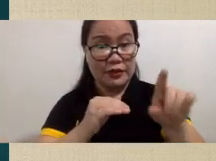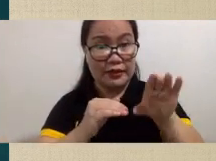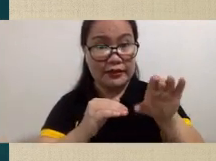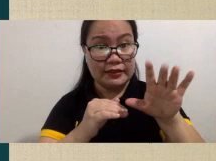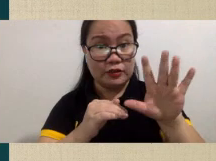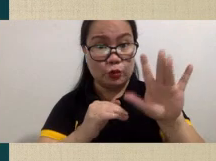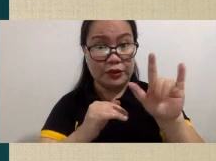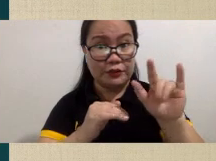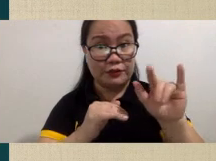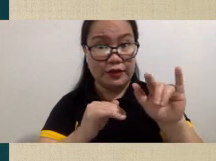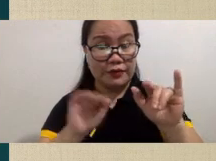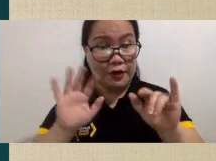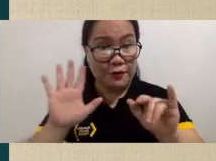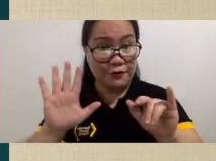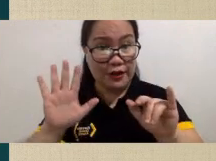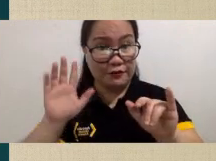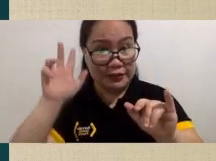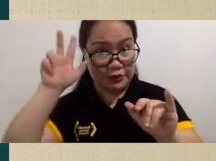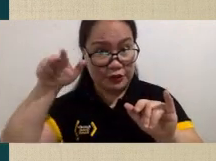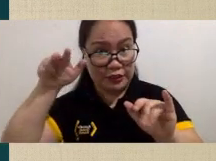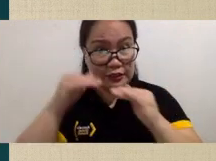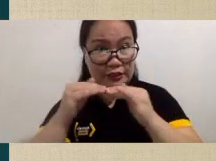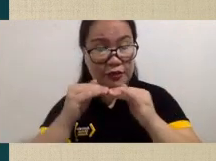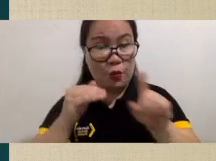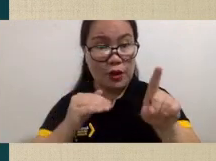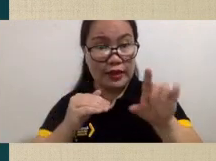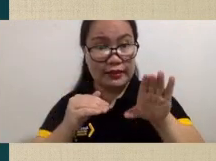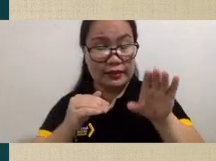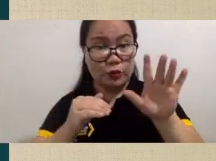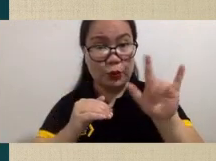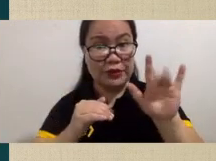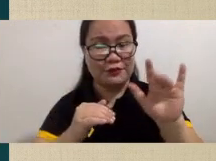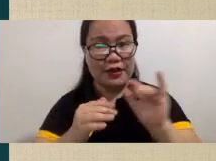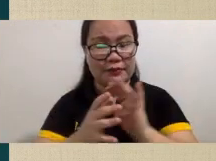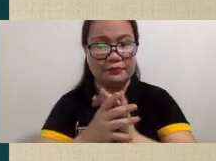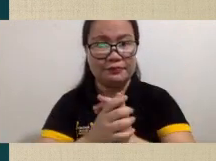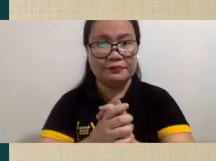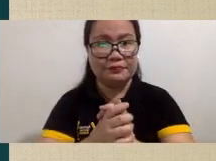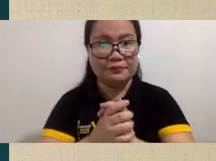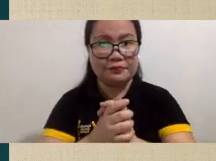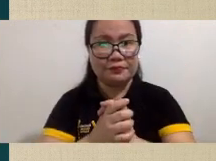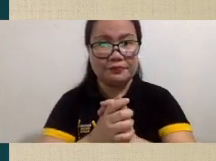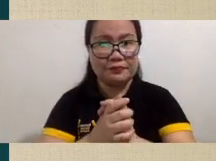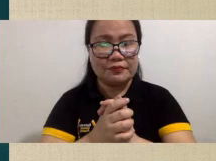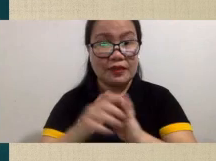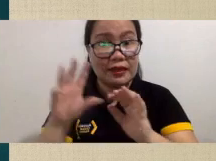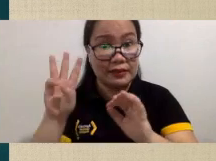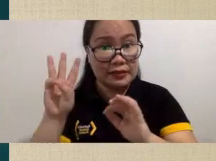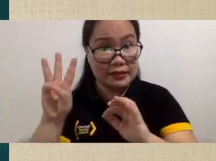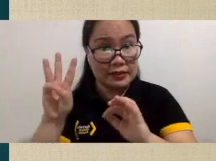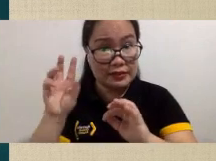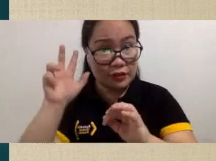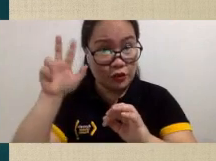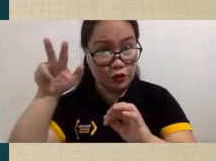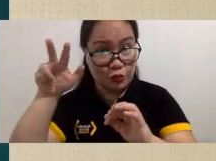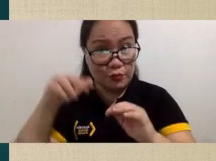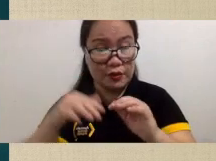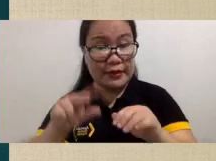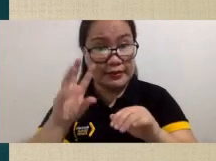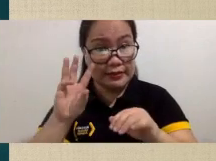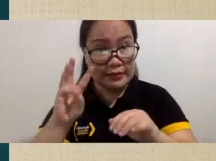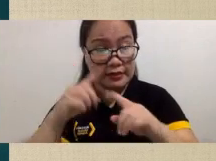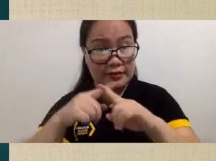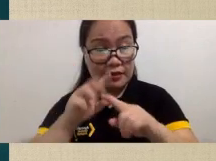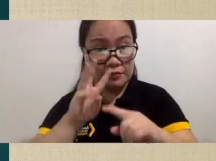125. So, 5 raised to 3 or cube, that is equal to 125. 6 cube, we have